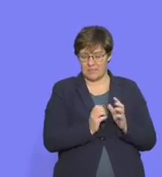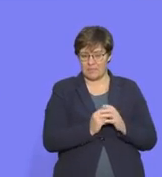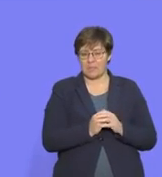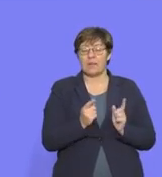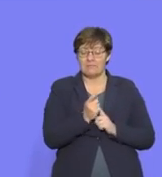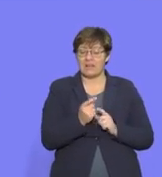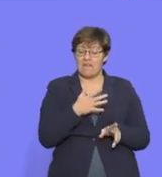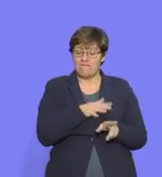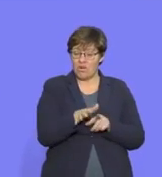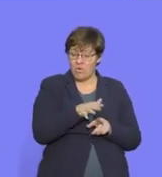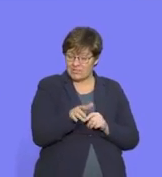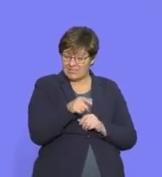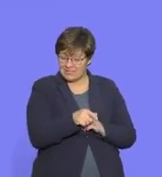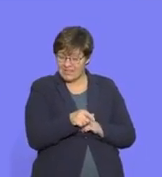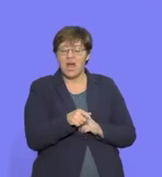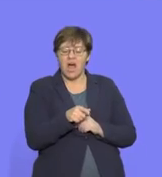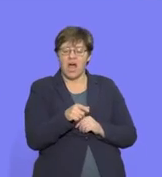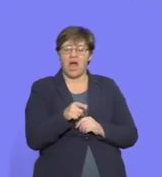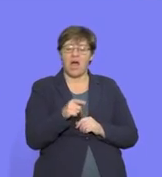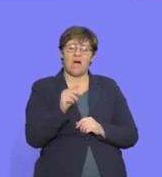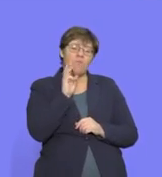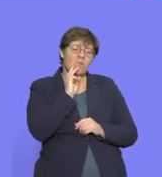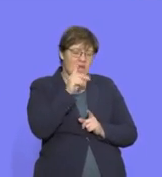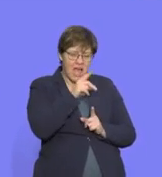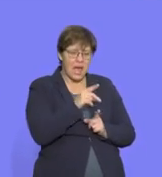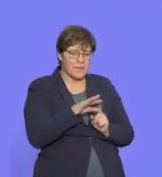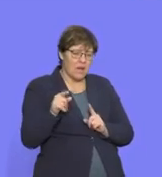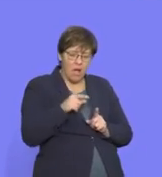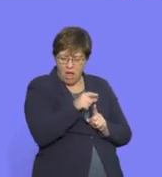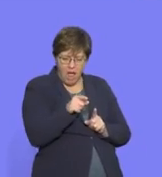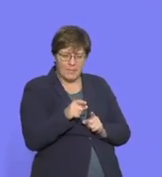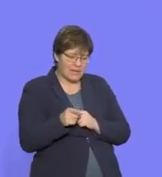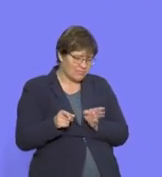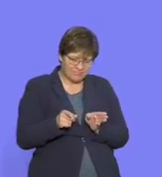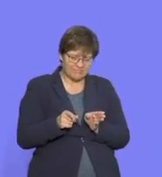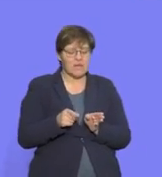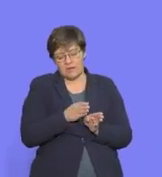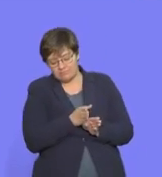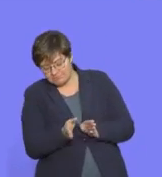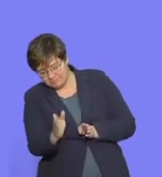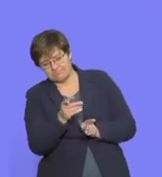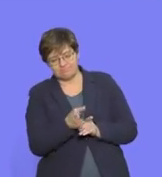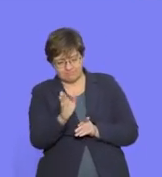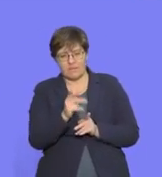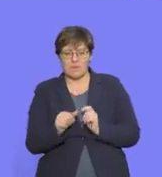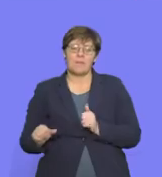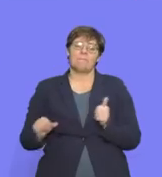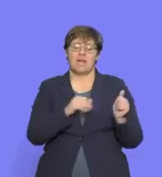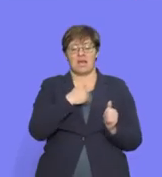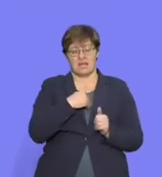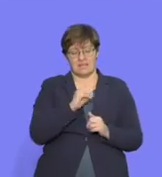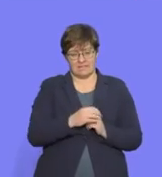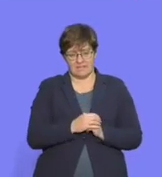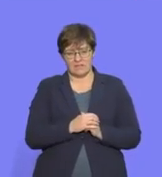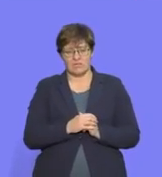just take that fluid, travel different transport way in which you go, and then they're going to return to the heart there. So